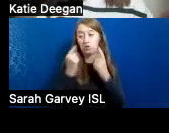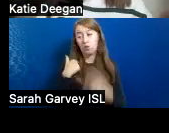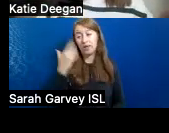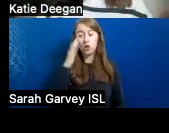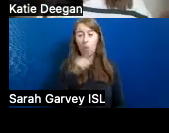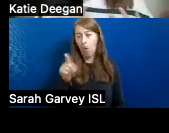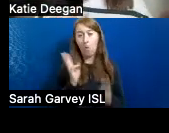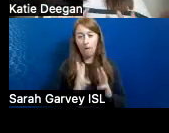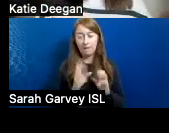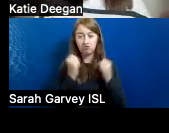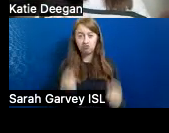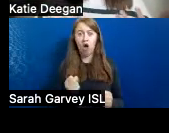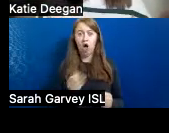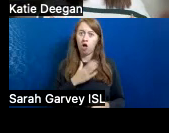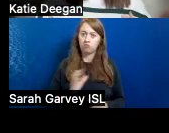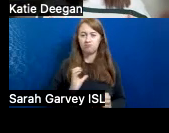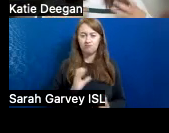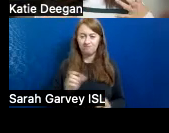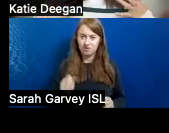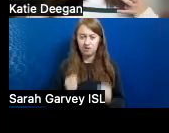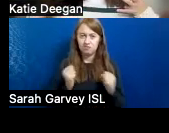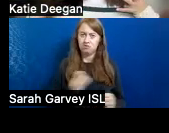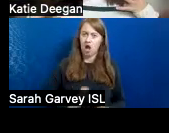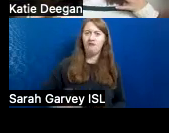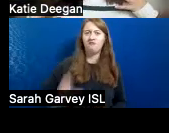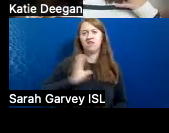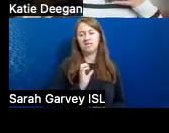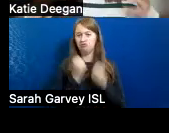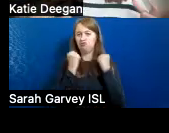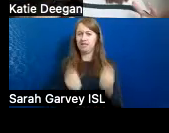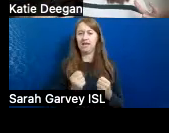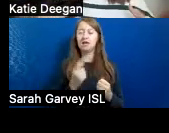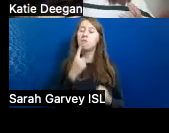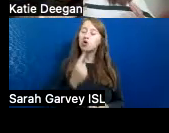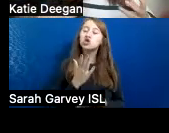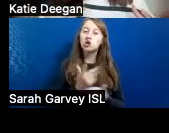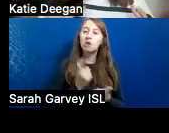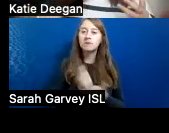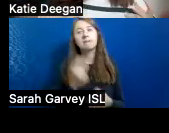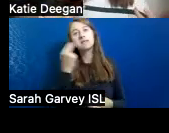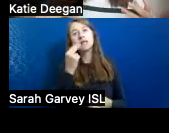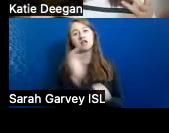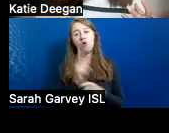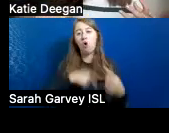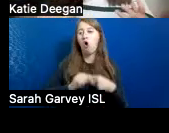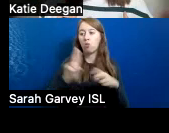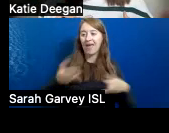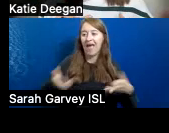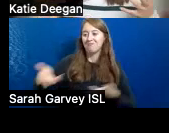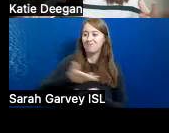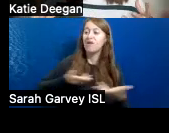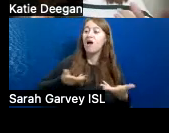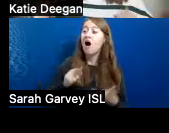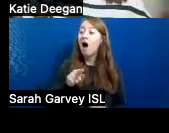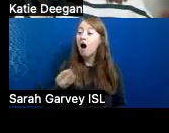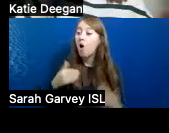than resilient. However, sometimes it is nice to get into a space where we can identify some of the worries and the concerns that women might have